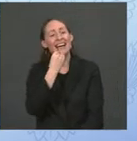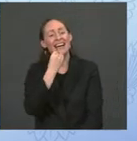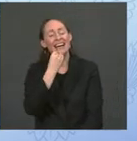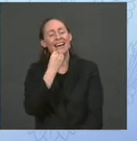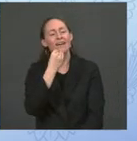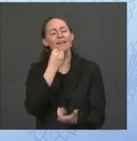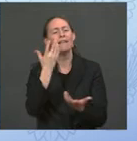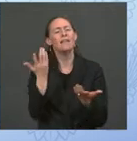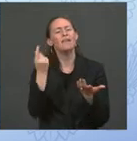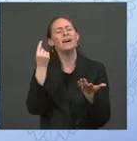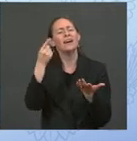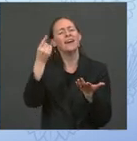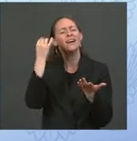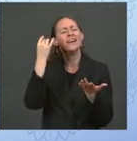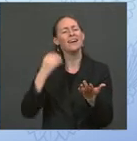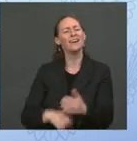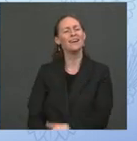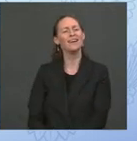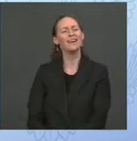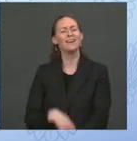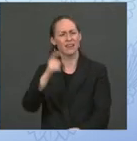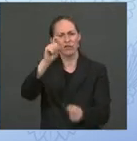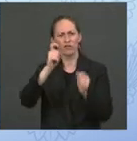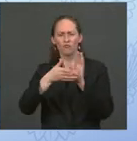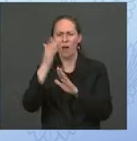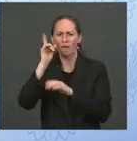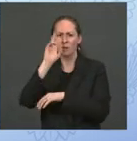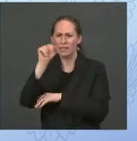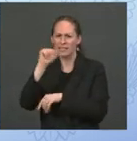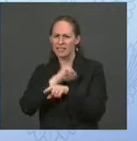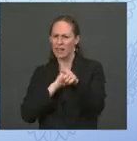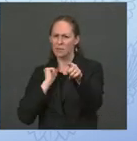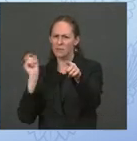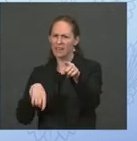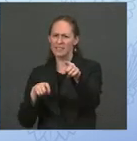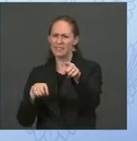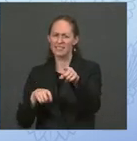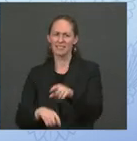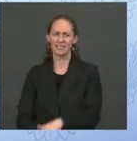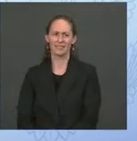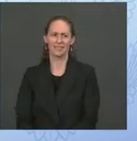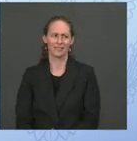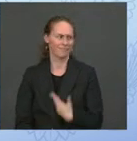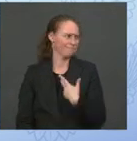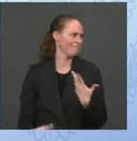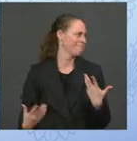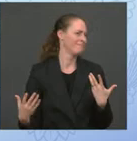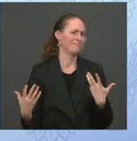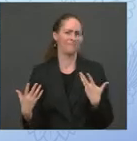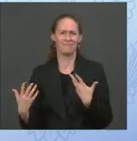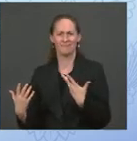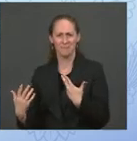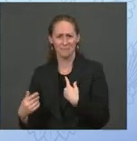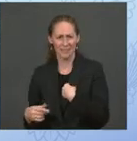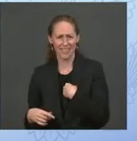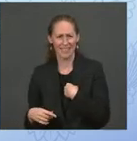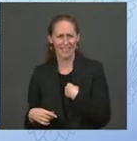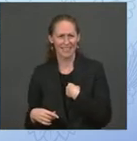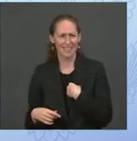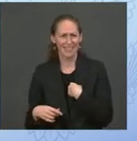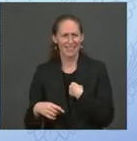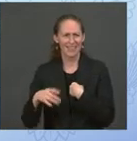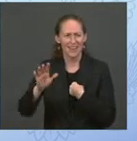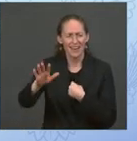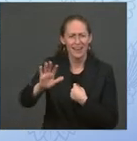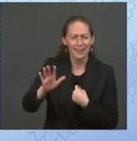And you should run for the United States Senate. And I said, oh, geez, what's, you know. I said, Mr. Chairman,